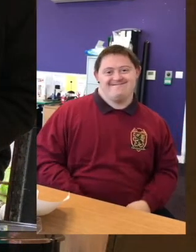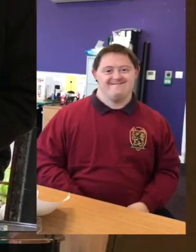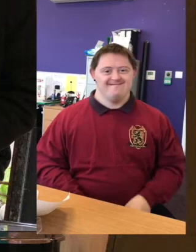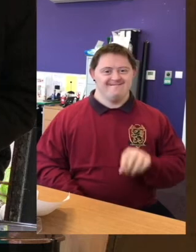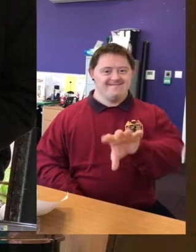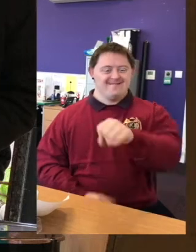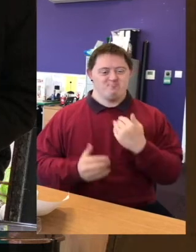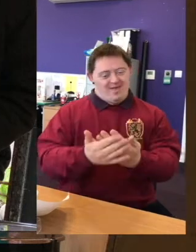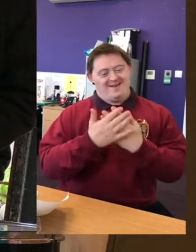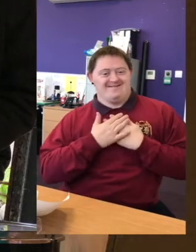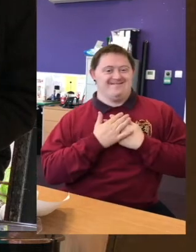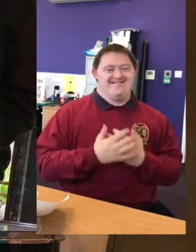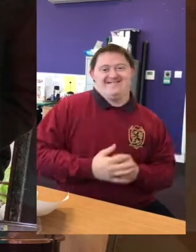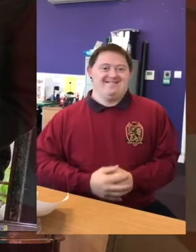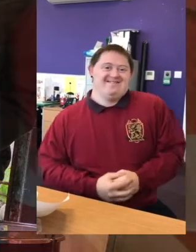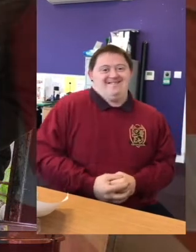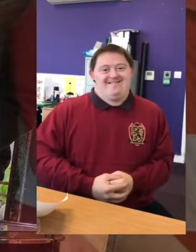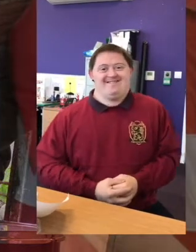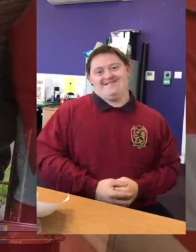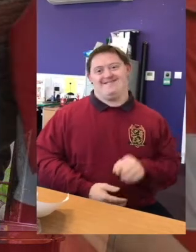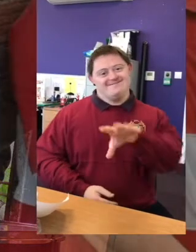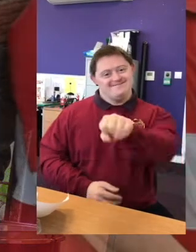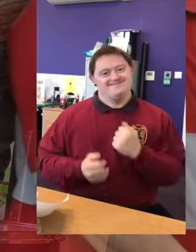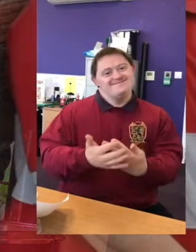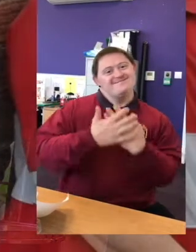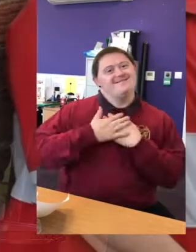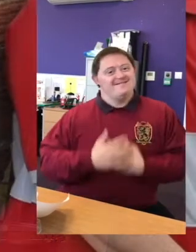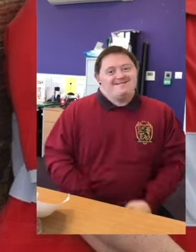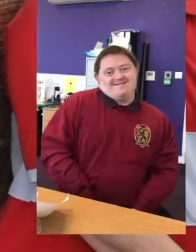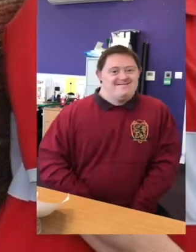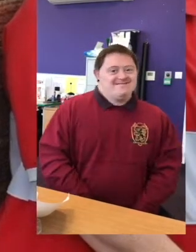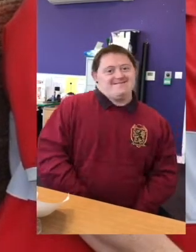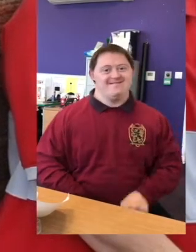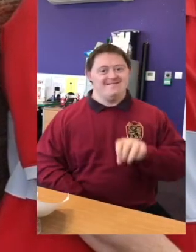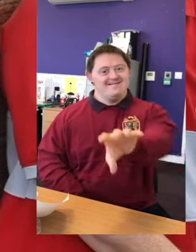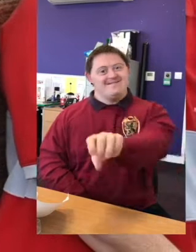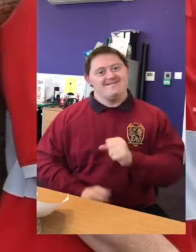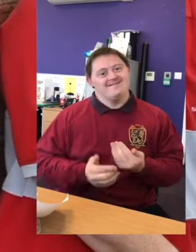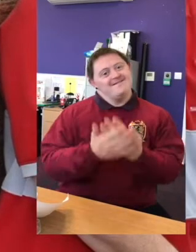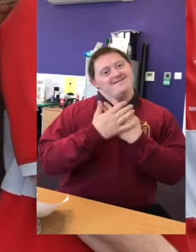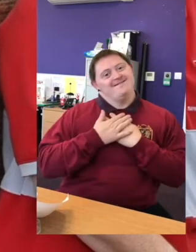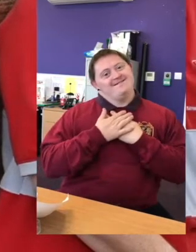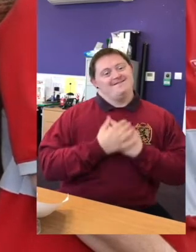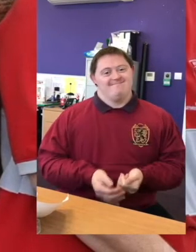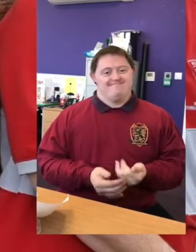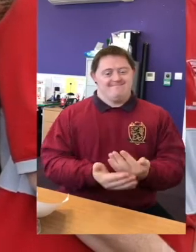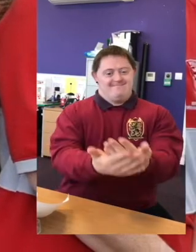breath. Take a breath. Take a breath. Take